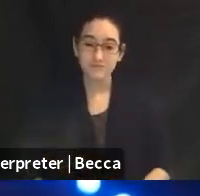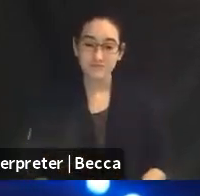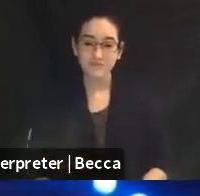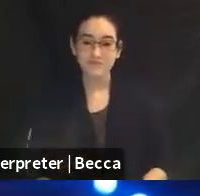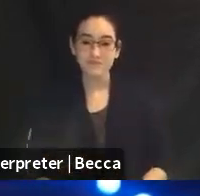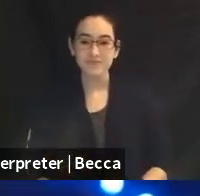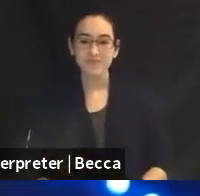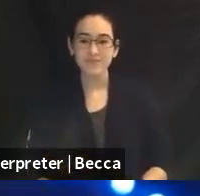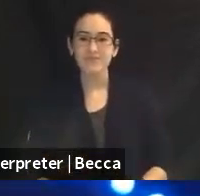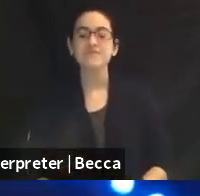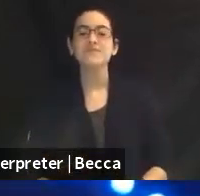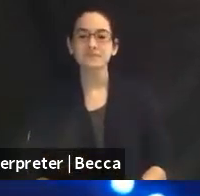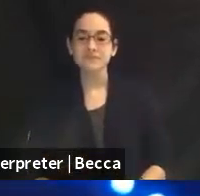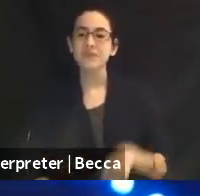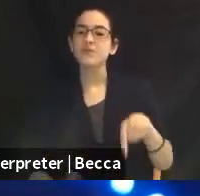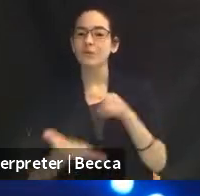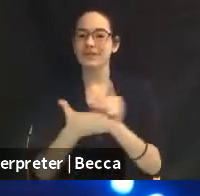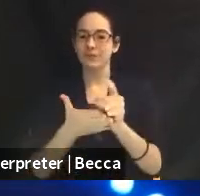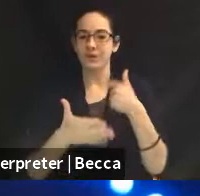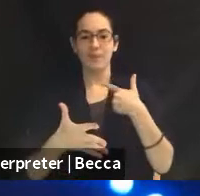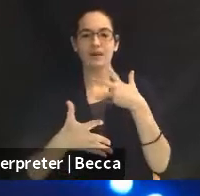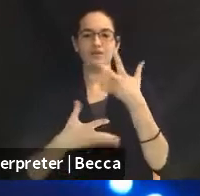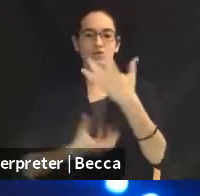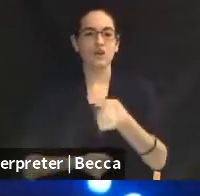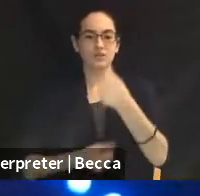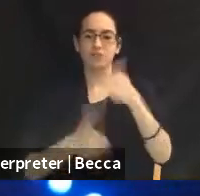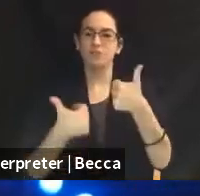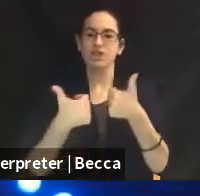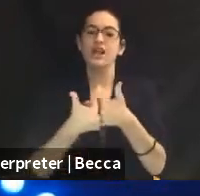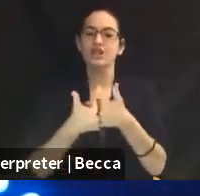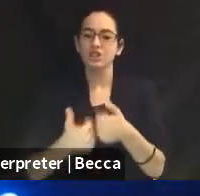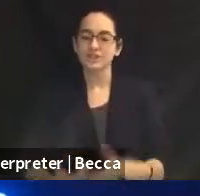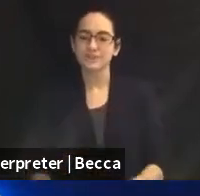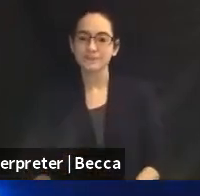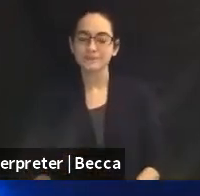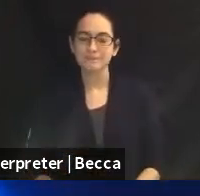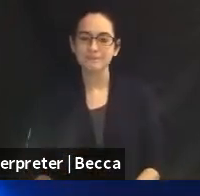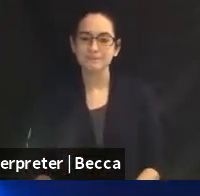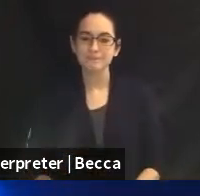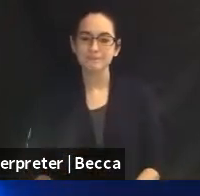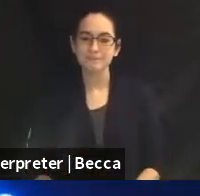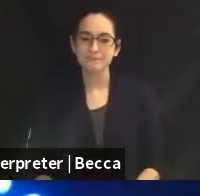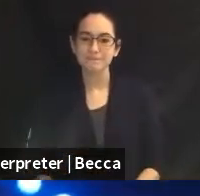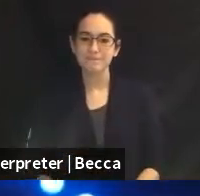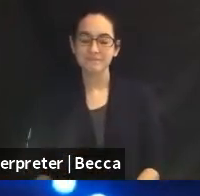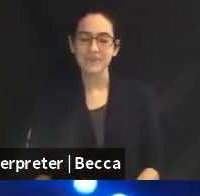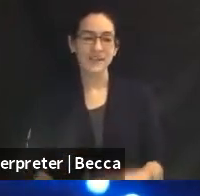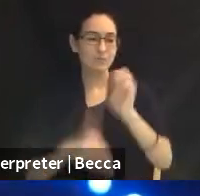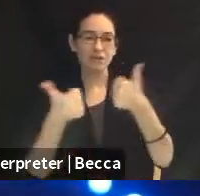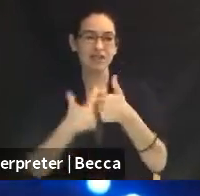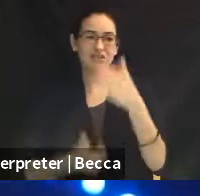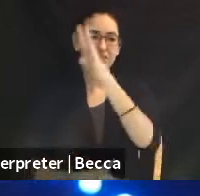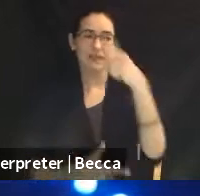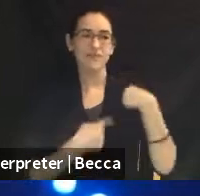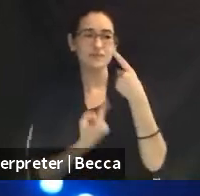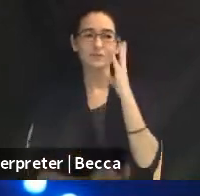And this last week, my trust was challenged. My trust was challenged to a point in a way that it's never been challenged because